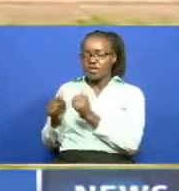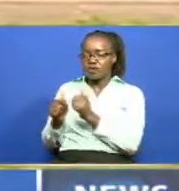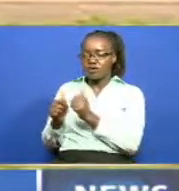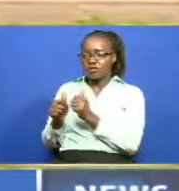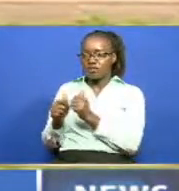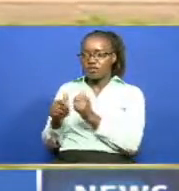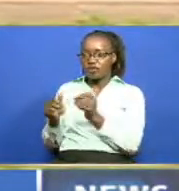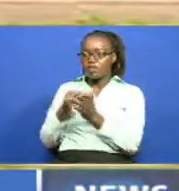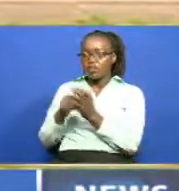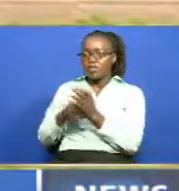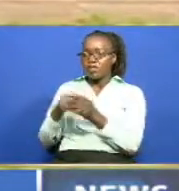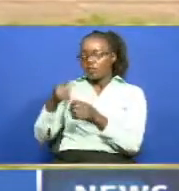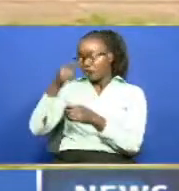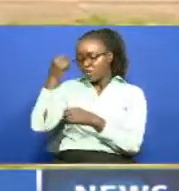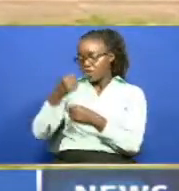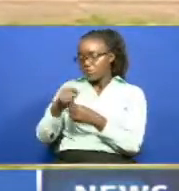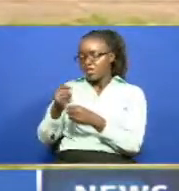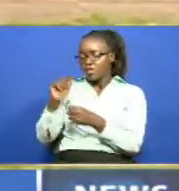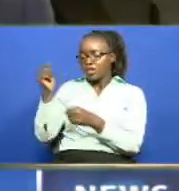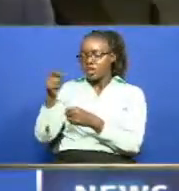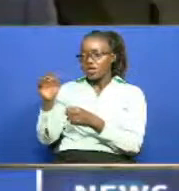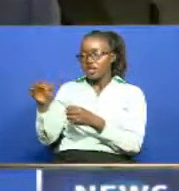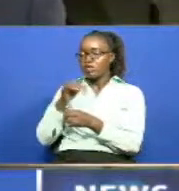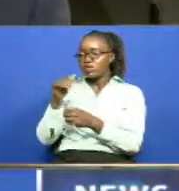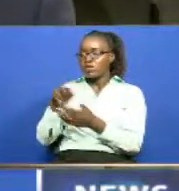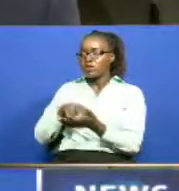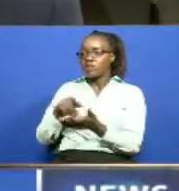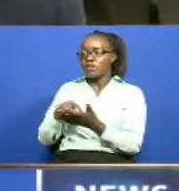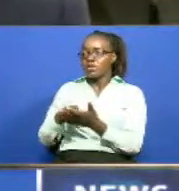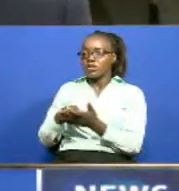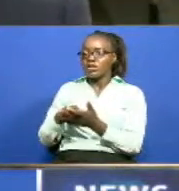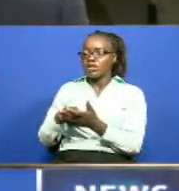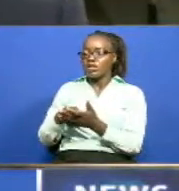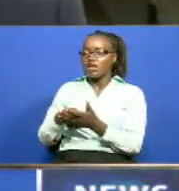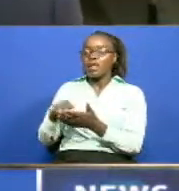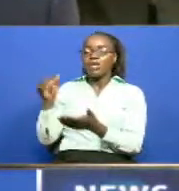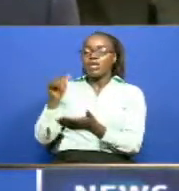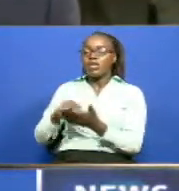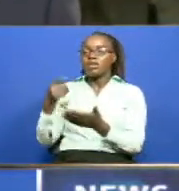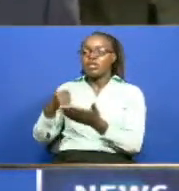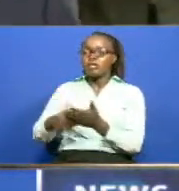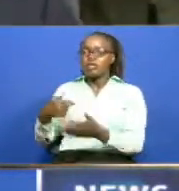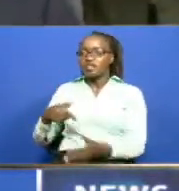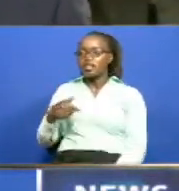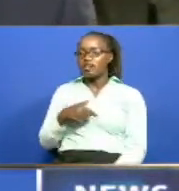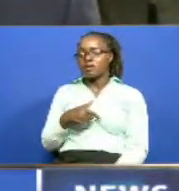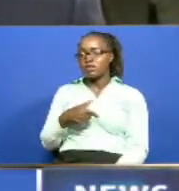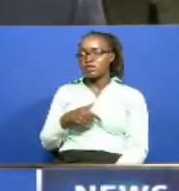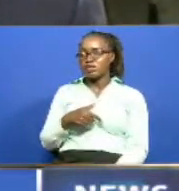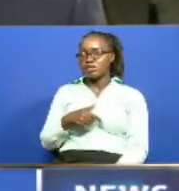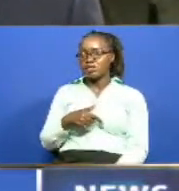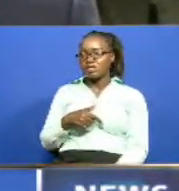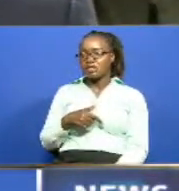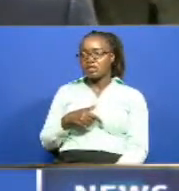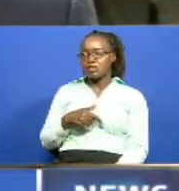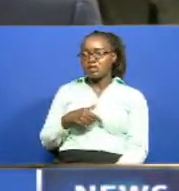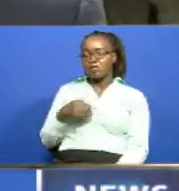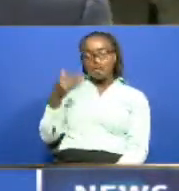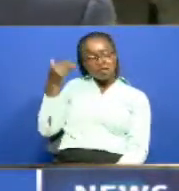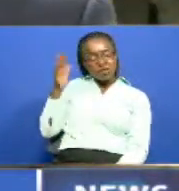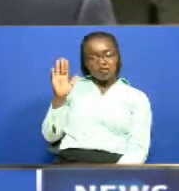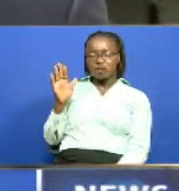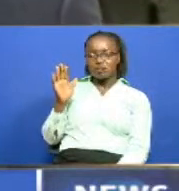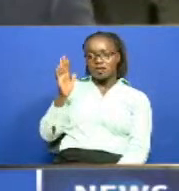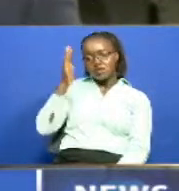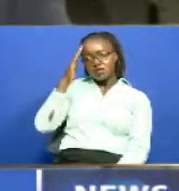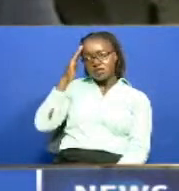just because we make it in Kenya doesn't mean that we should spend, again, it's our taxes. I don't want to know that my taxes